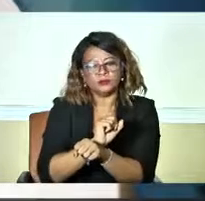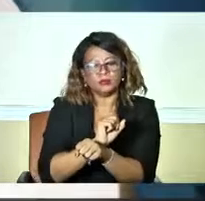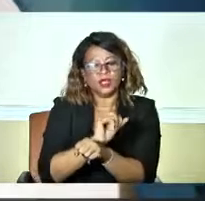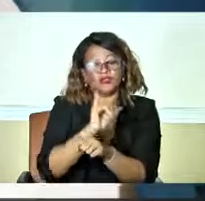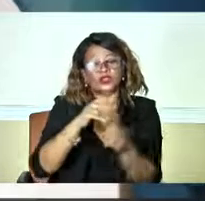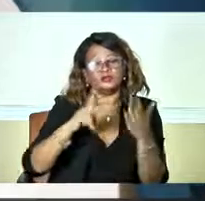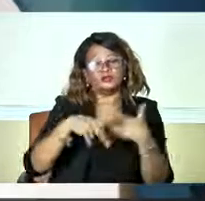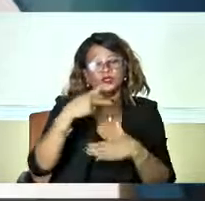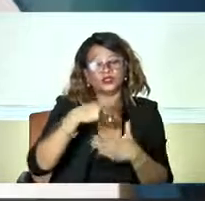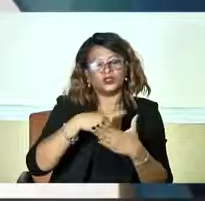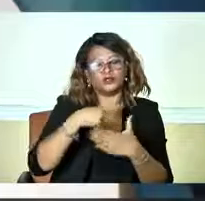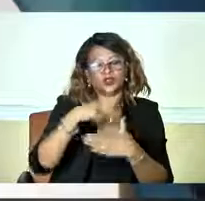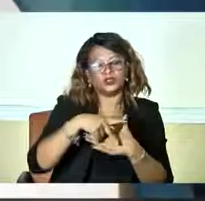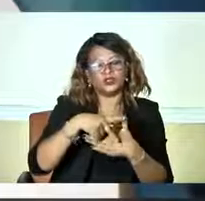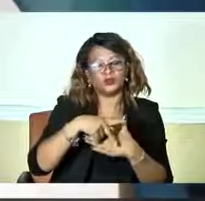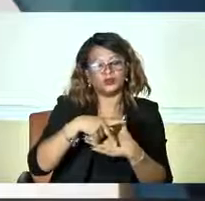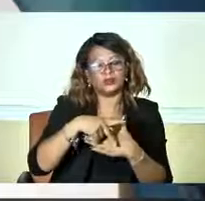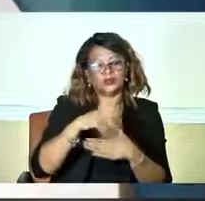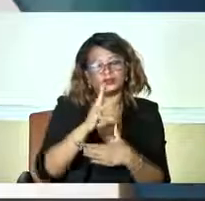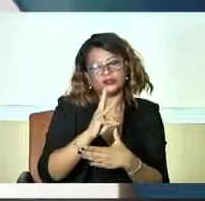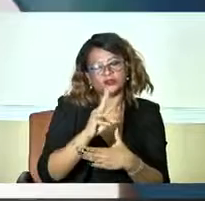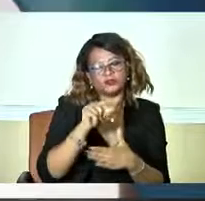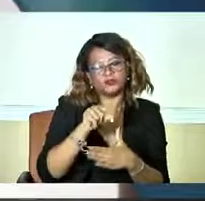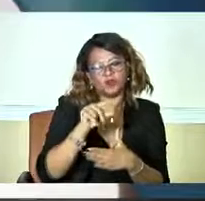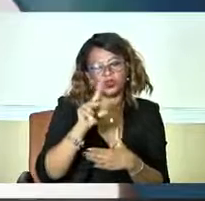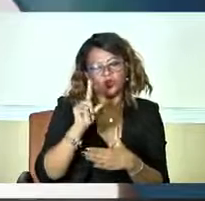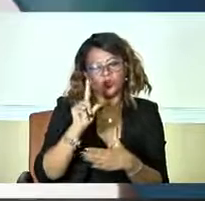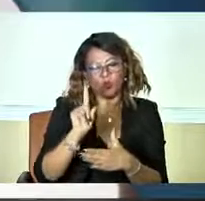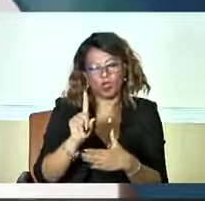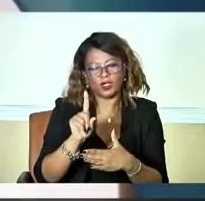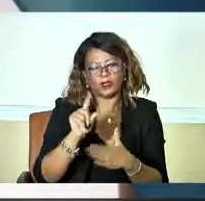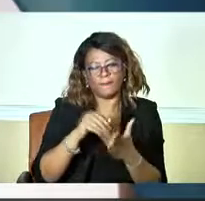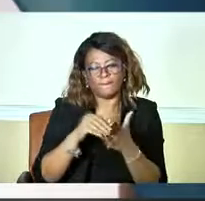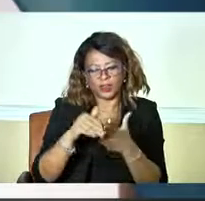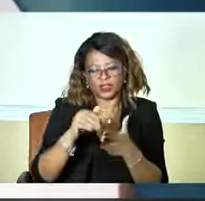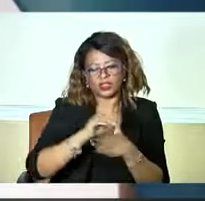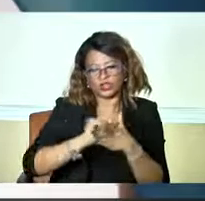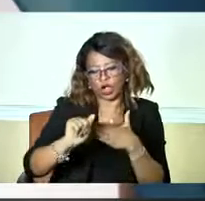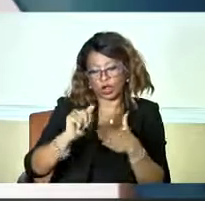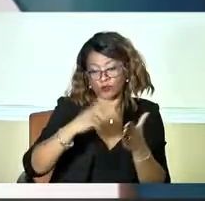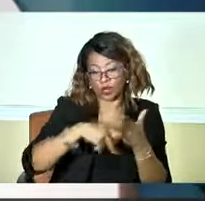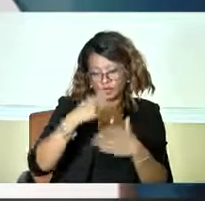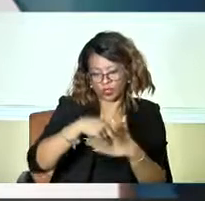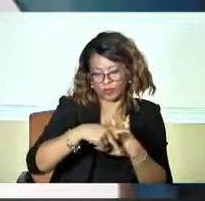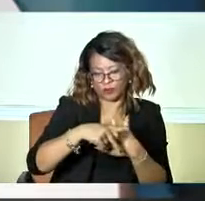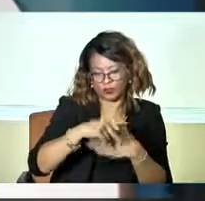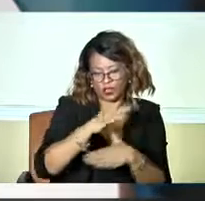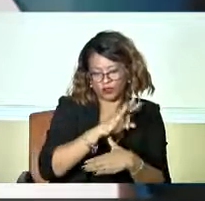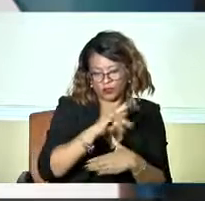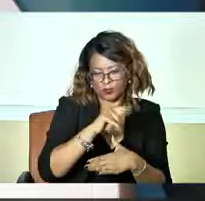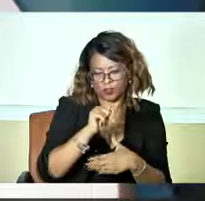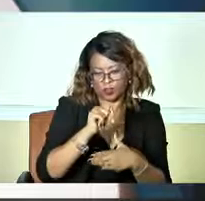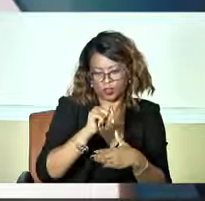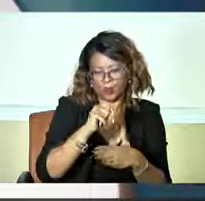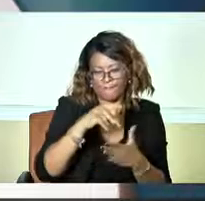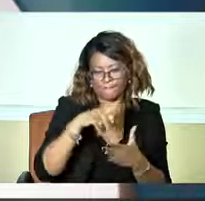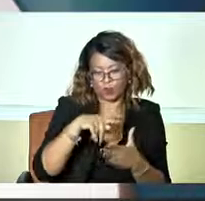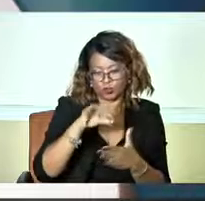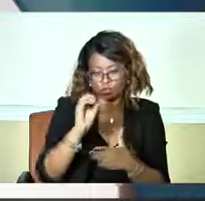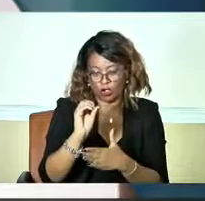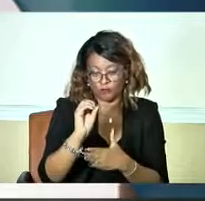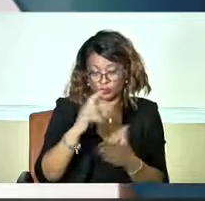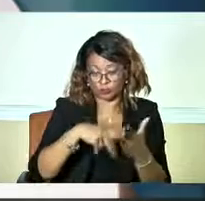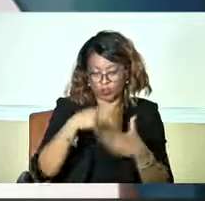This project will be about a $6.1 million project. The Freeport Post Office